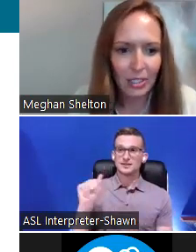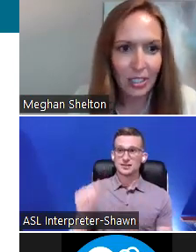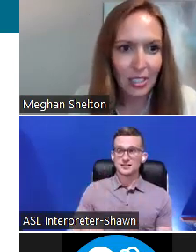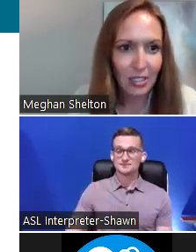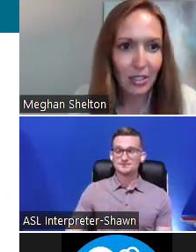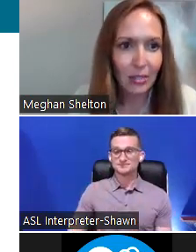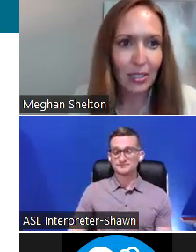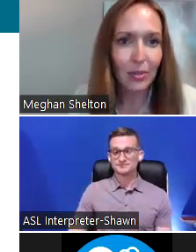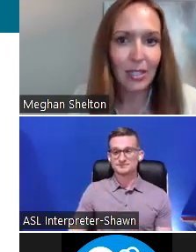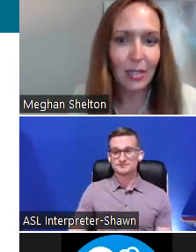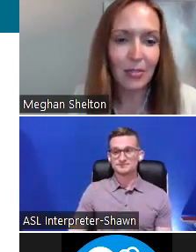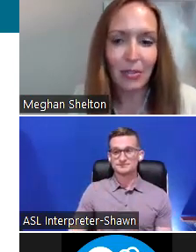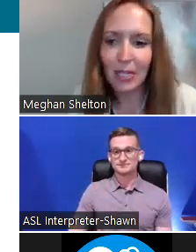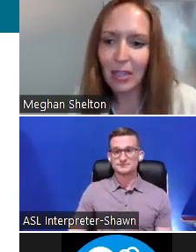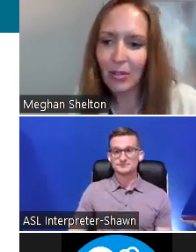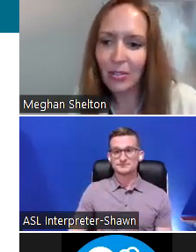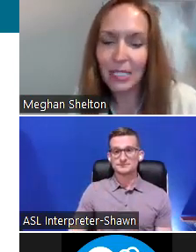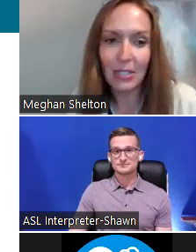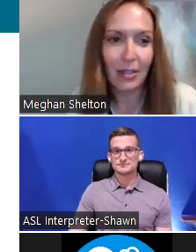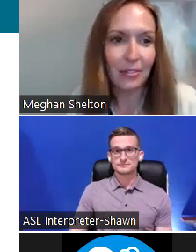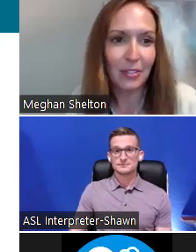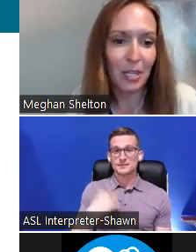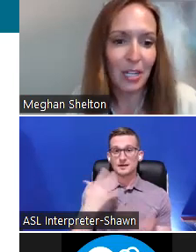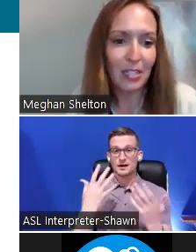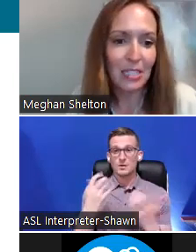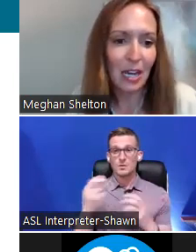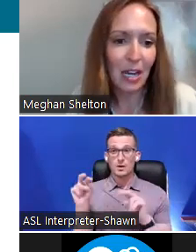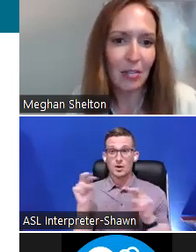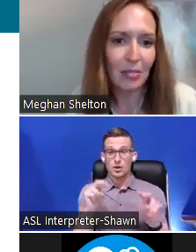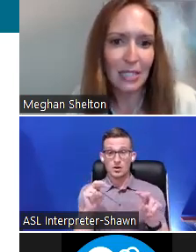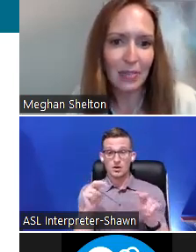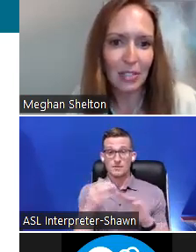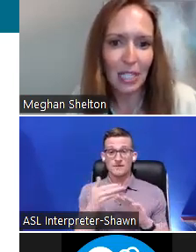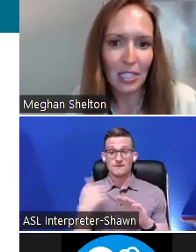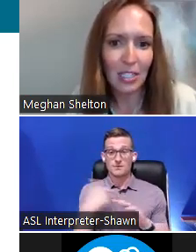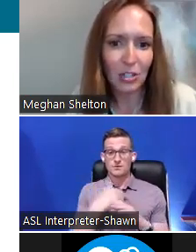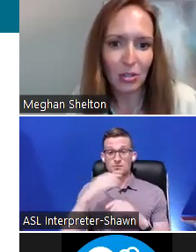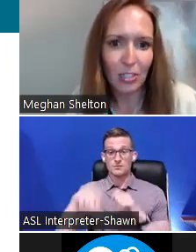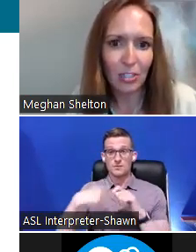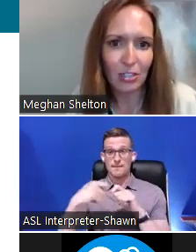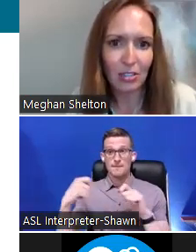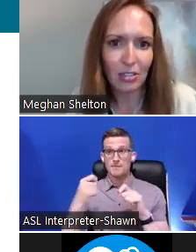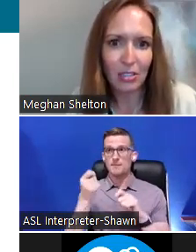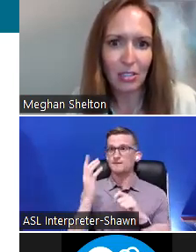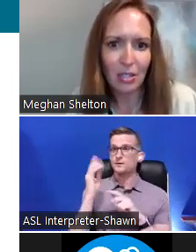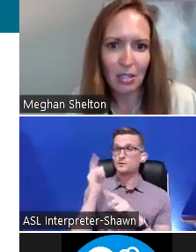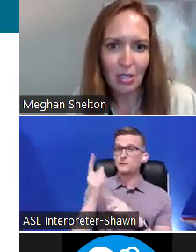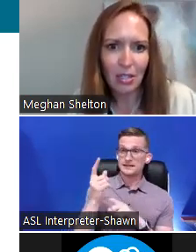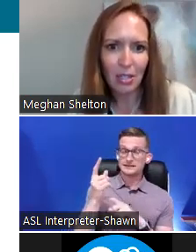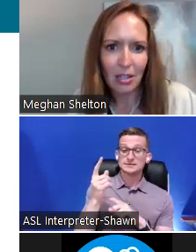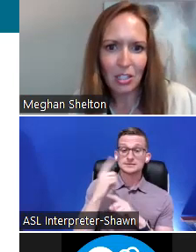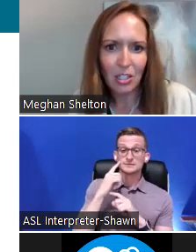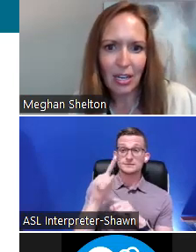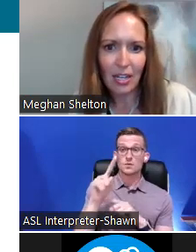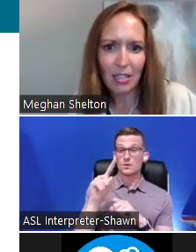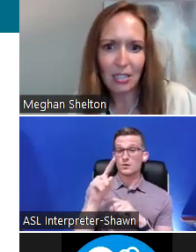I was just going to look really quickly before we close. We still have a few minutes to see if there's any additional questions